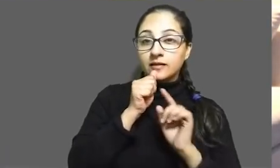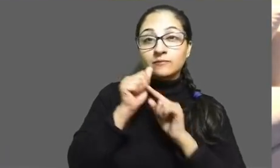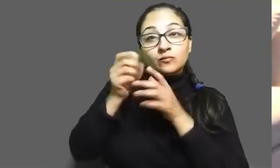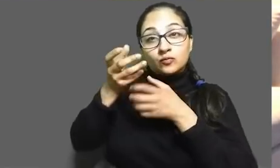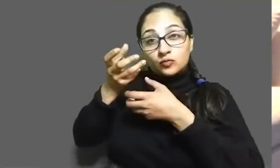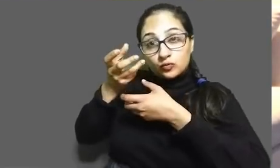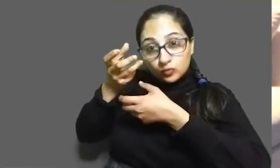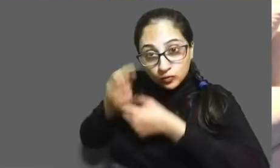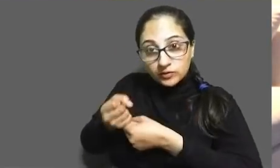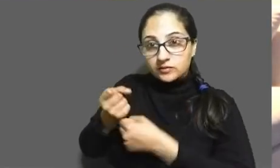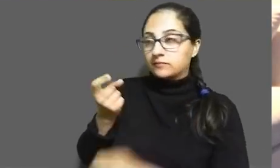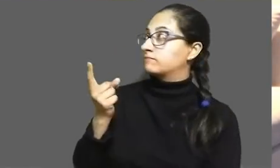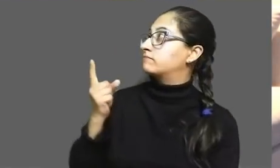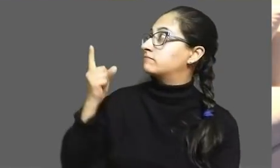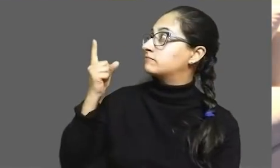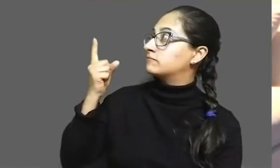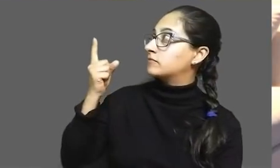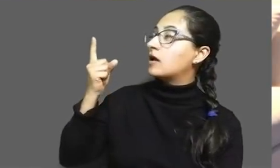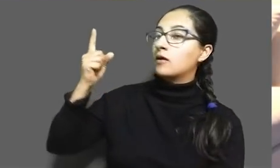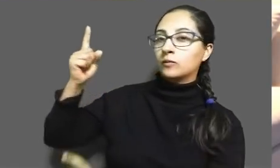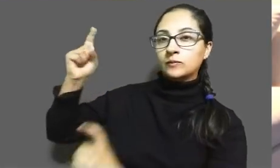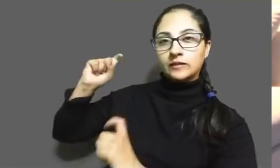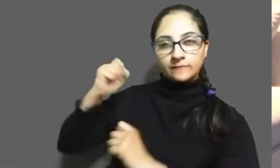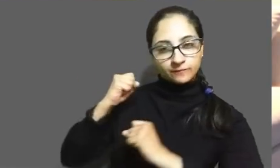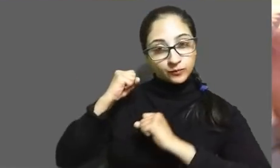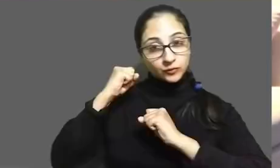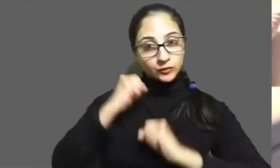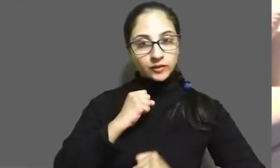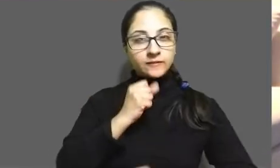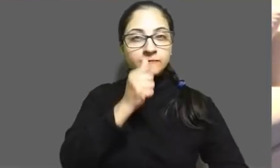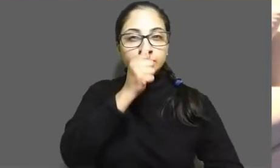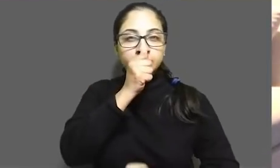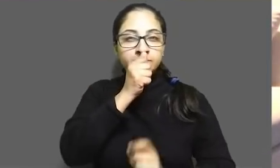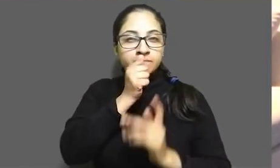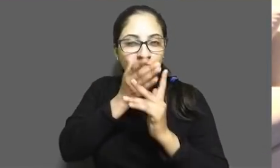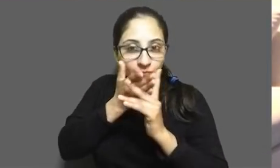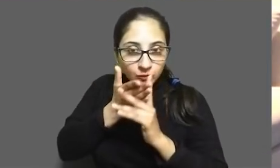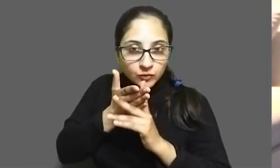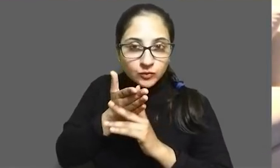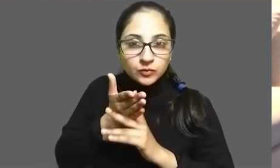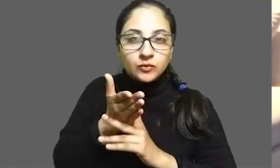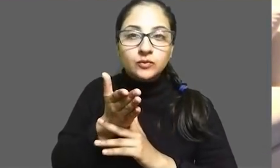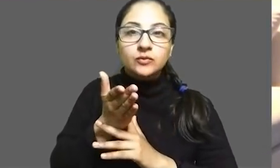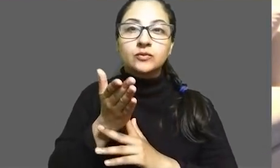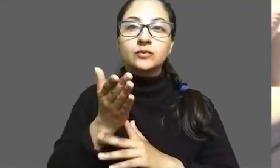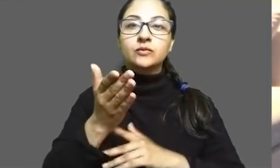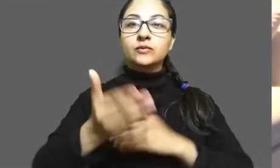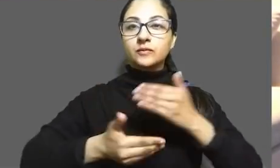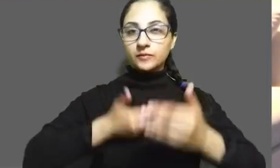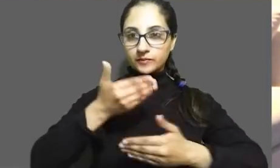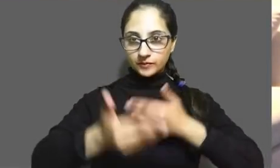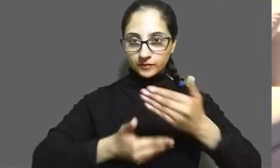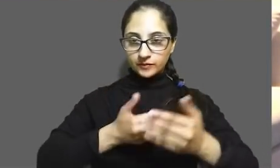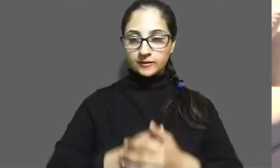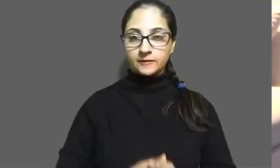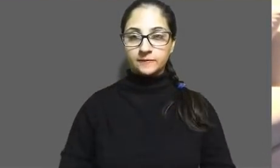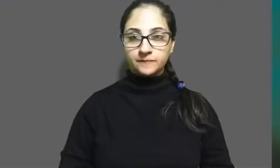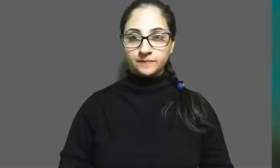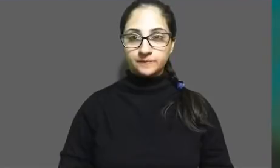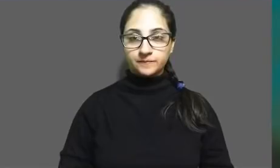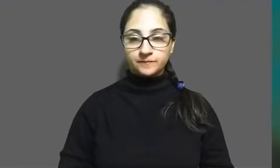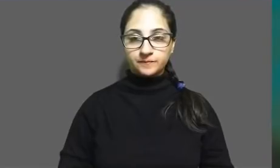pull us through this difficult time. So these are the sentiments that underlie the notion of